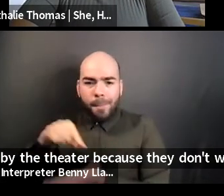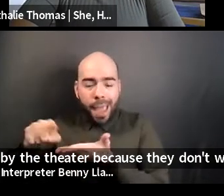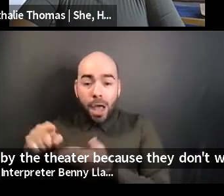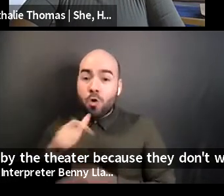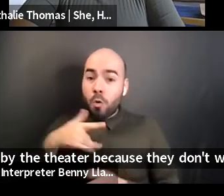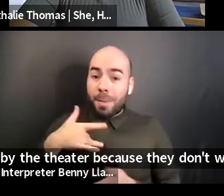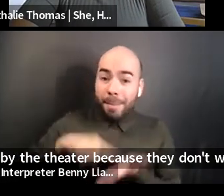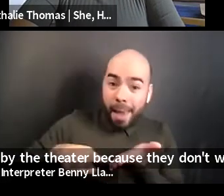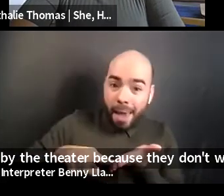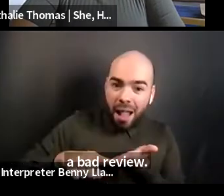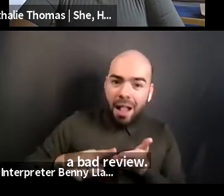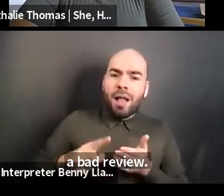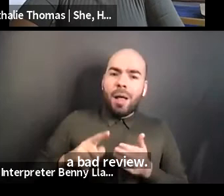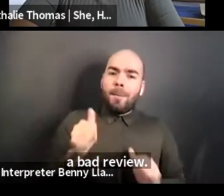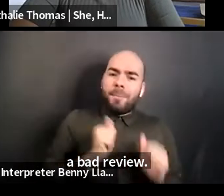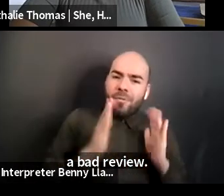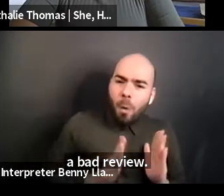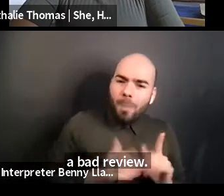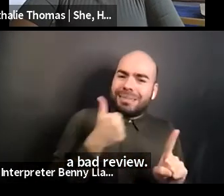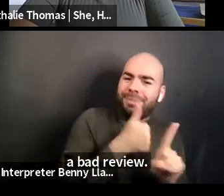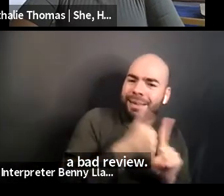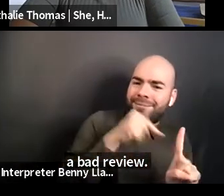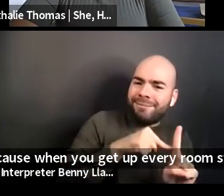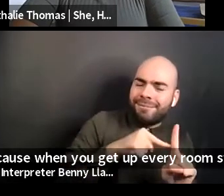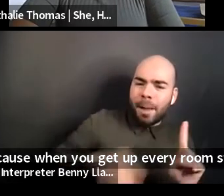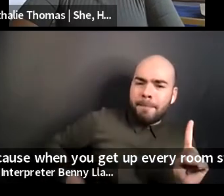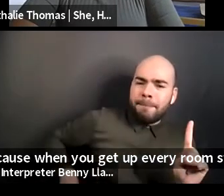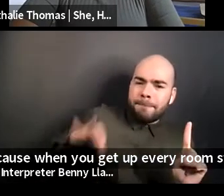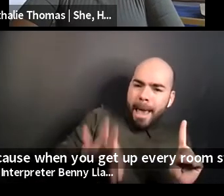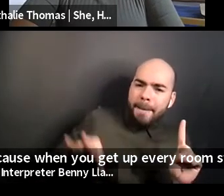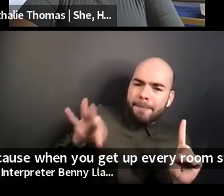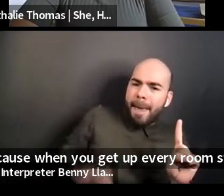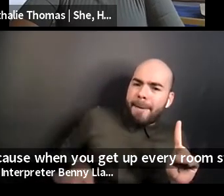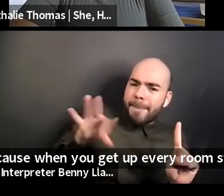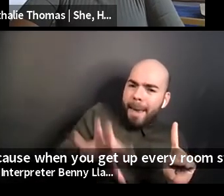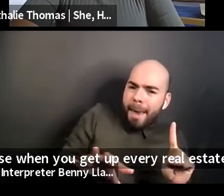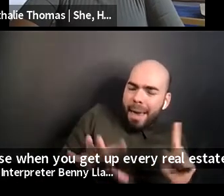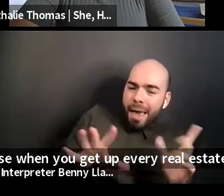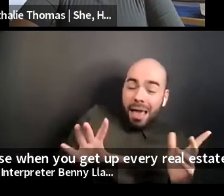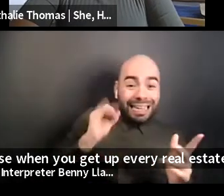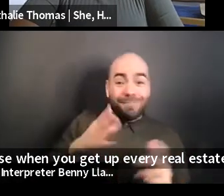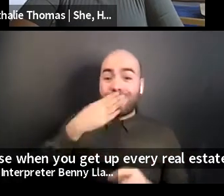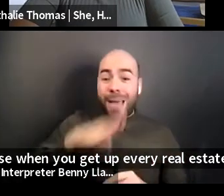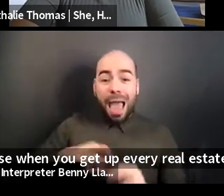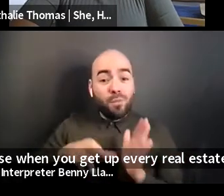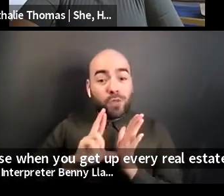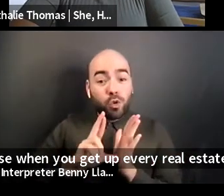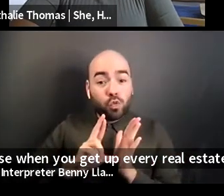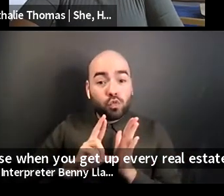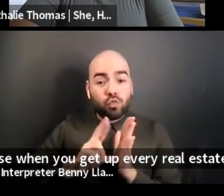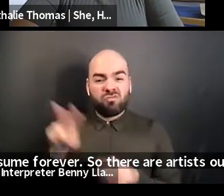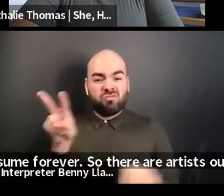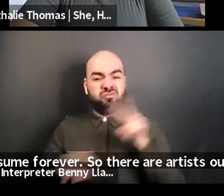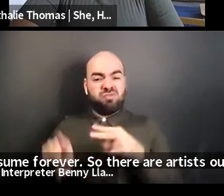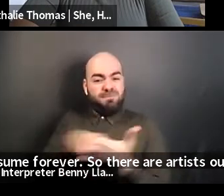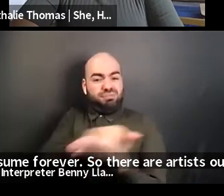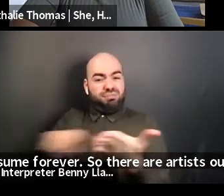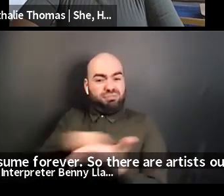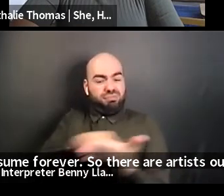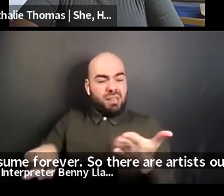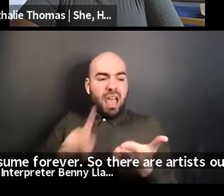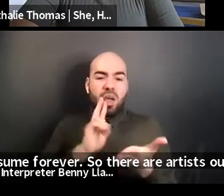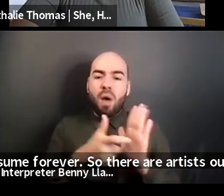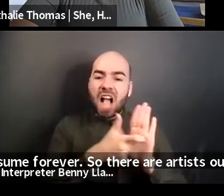when you get a bad review, stay on your resume forever. So there are artists out there who is